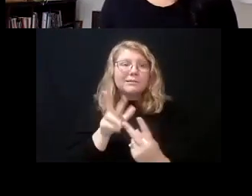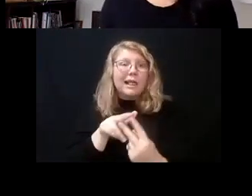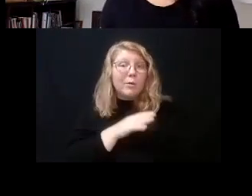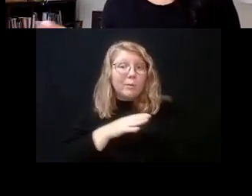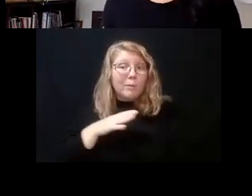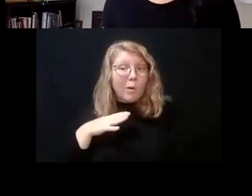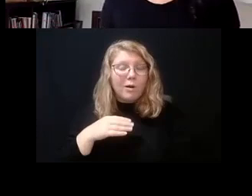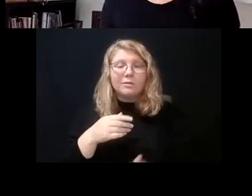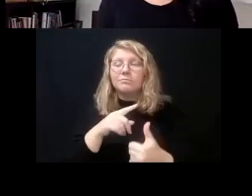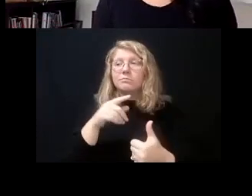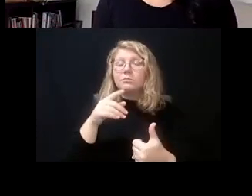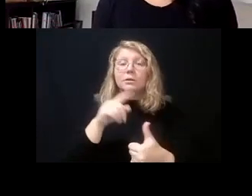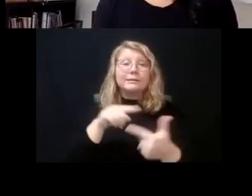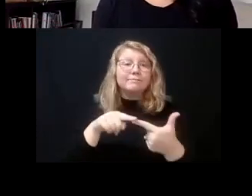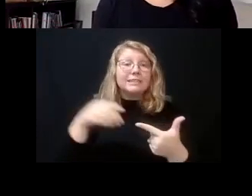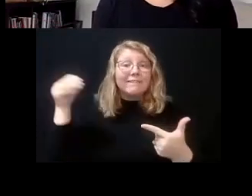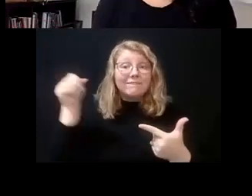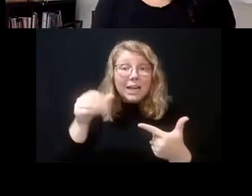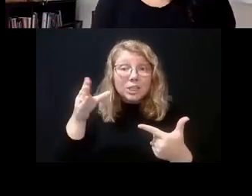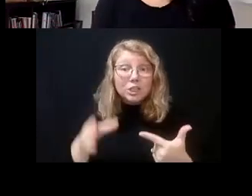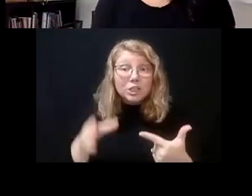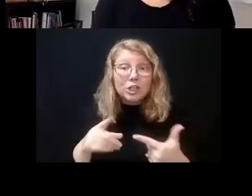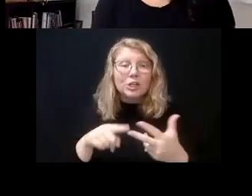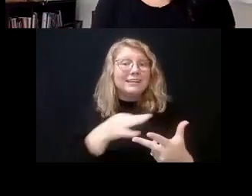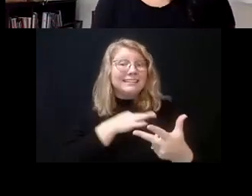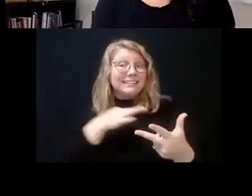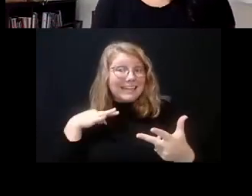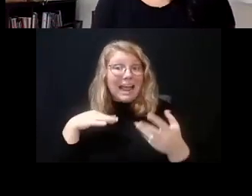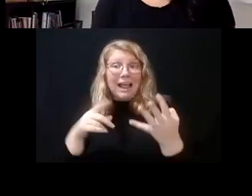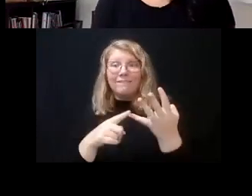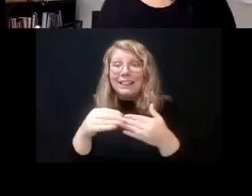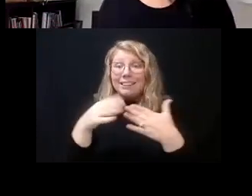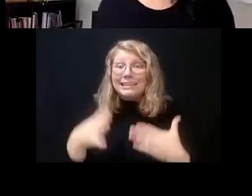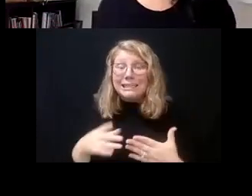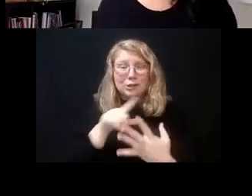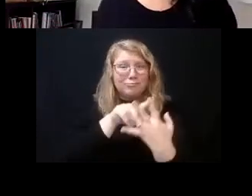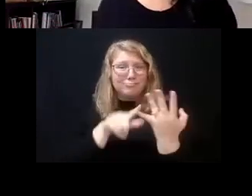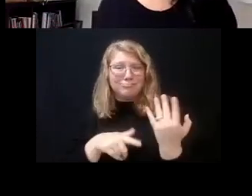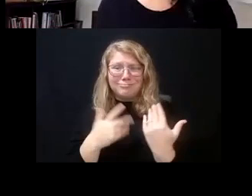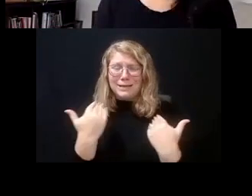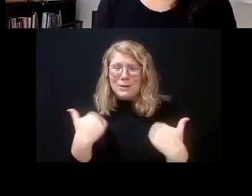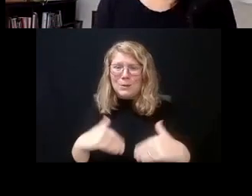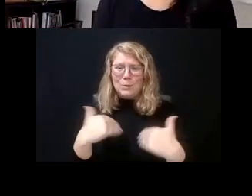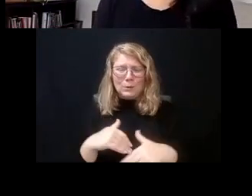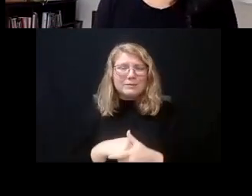member or a funder or a staff person or a leader at your organization, those things are always kind of in